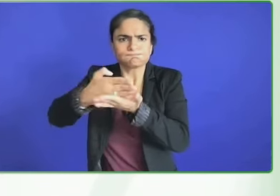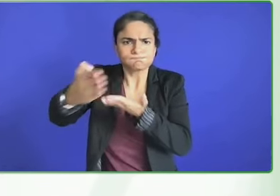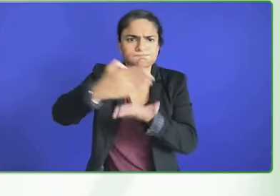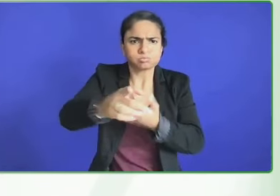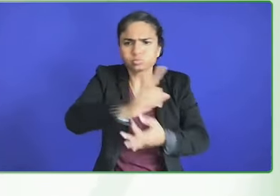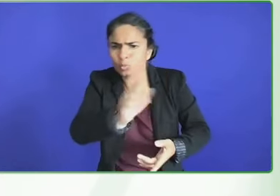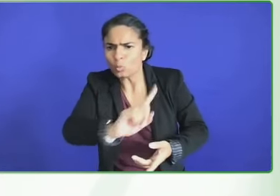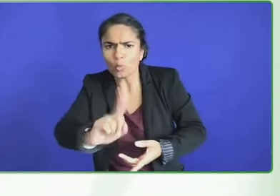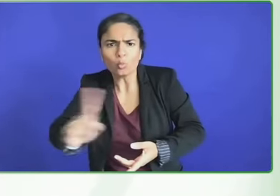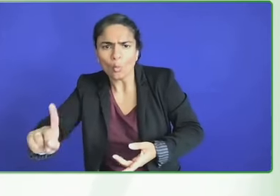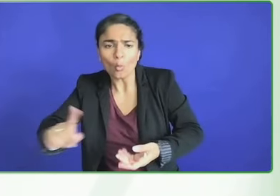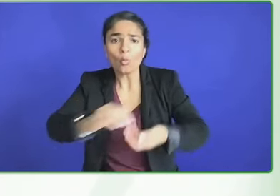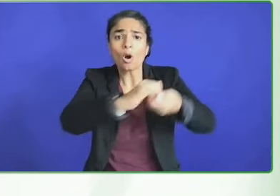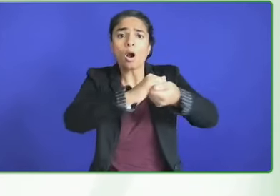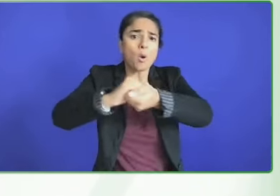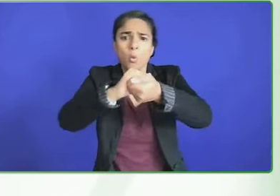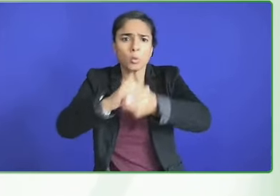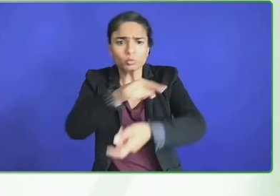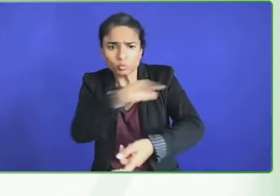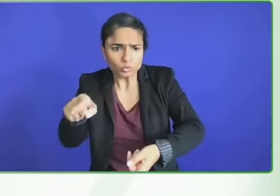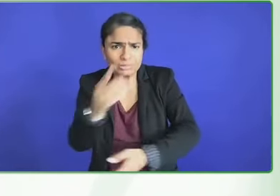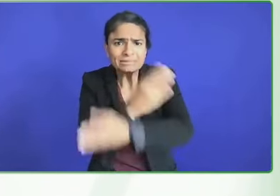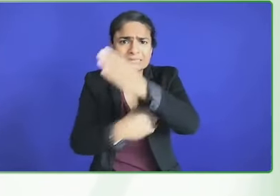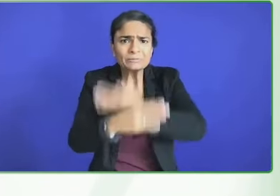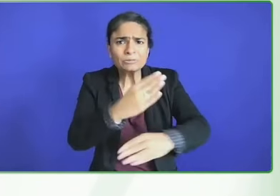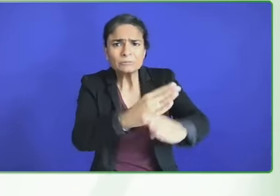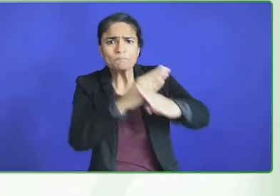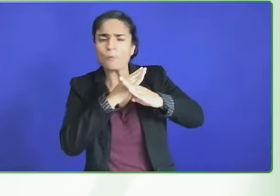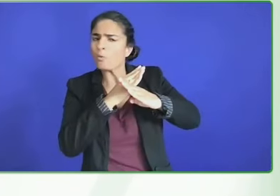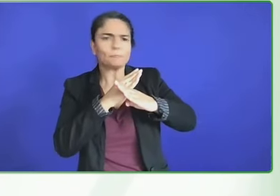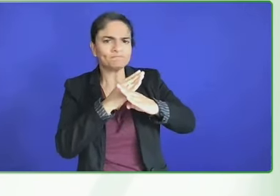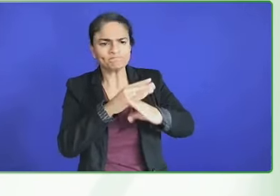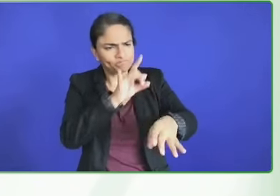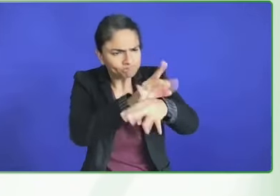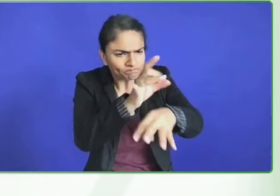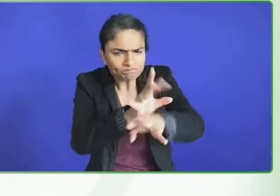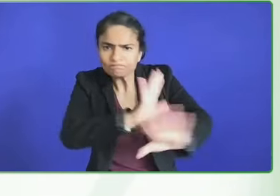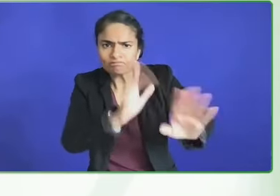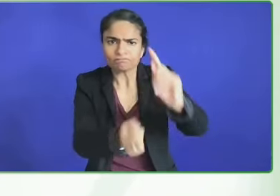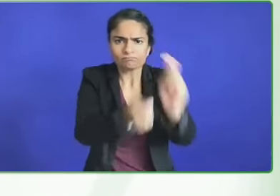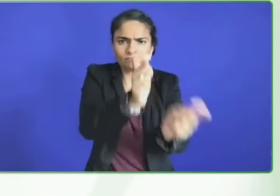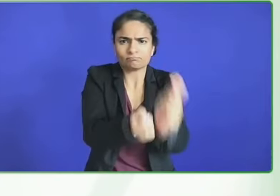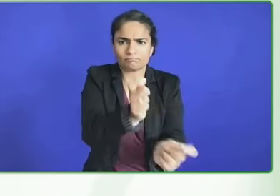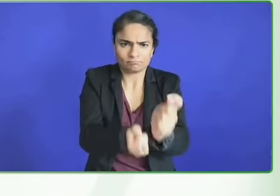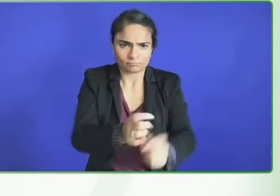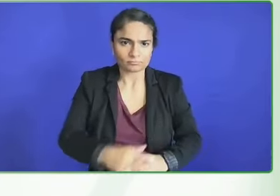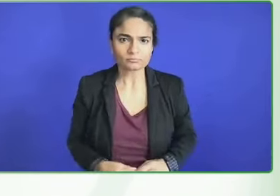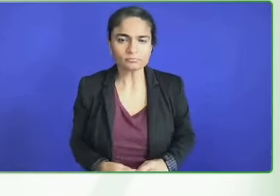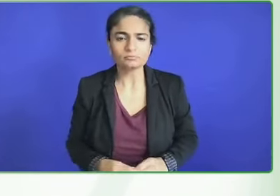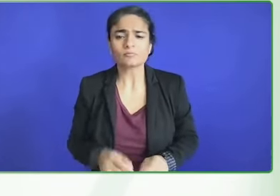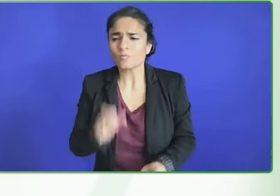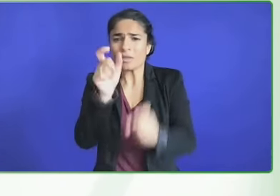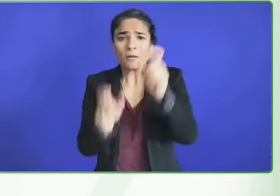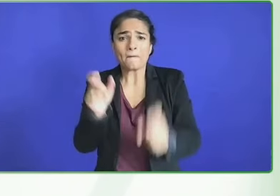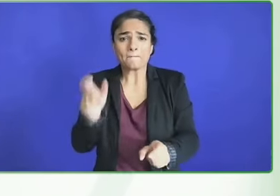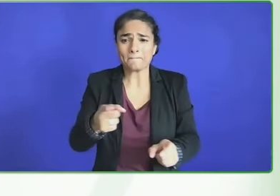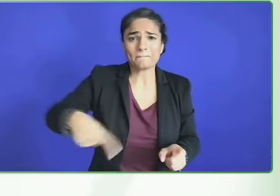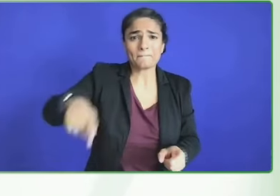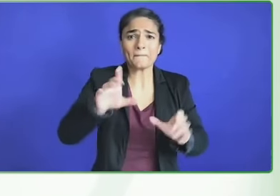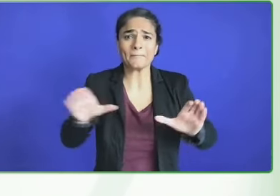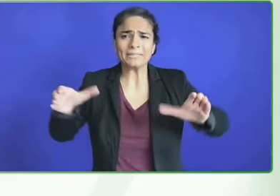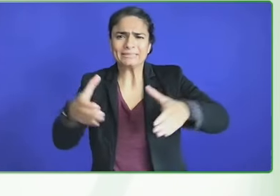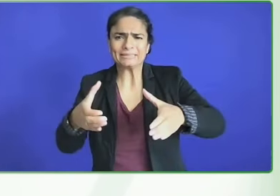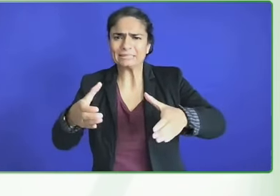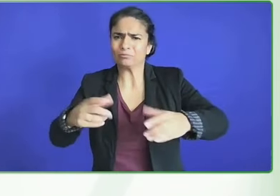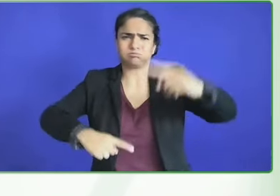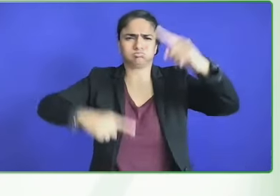that identify, remove, and prevent barriers in their policies, programs, practices, and services. These plans must be